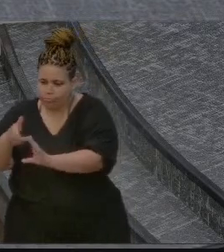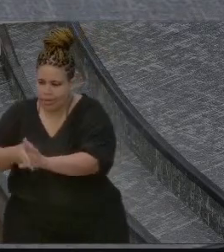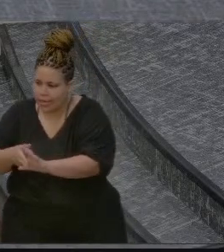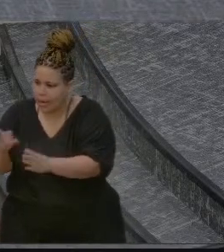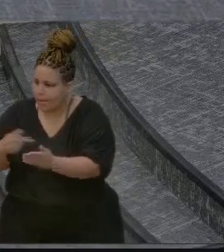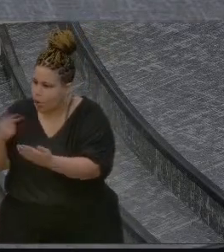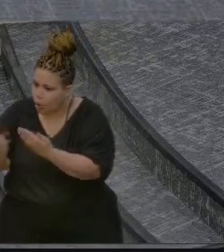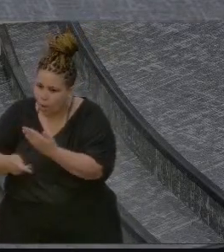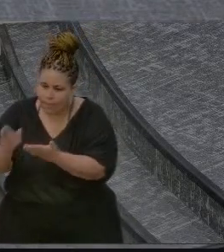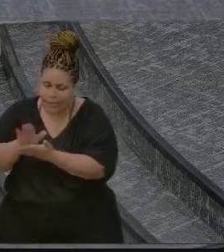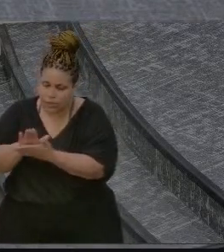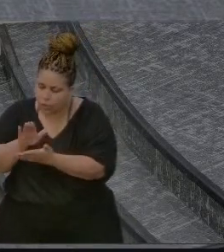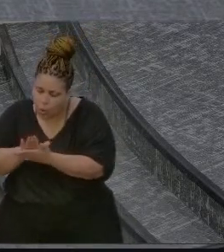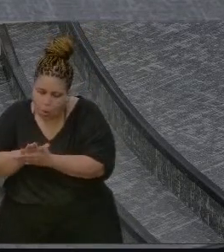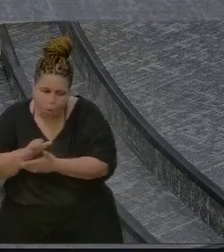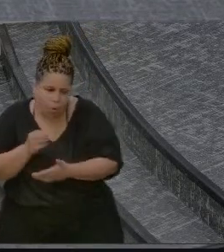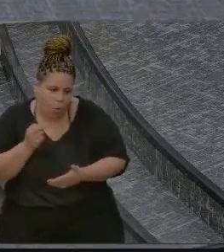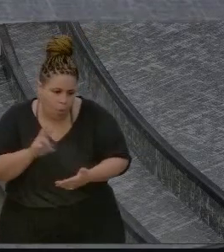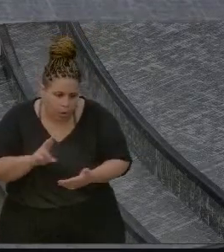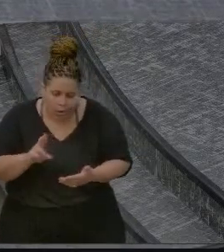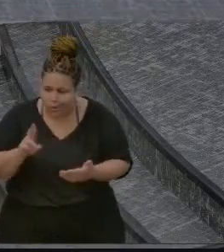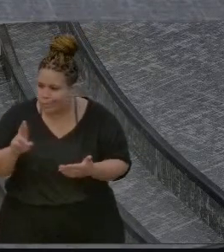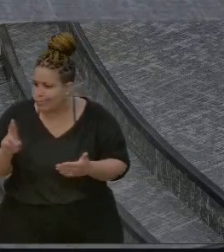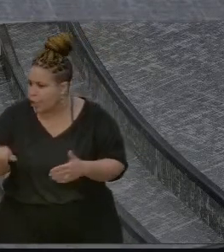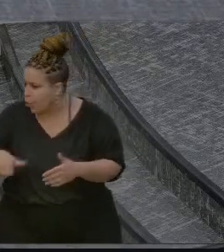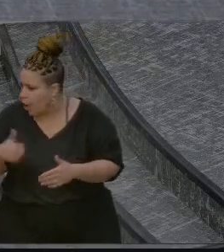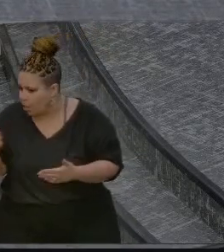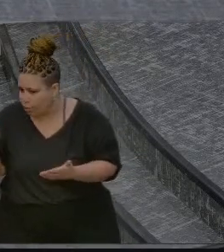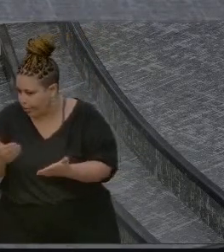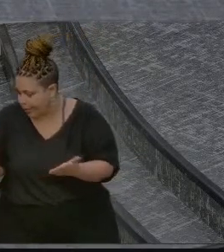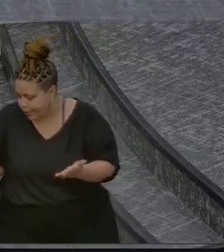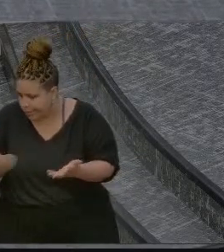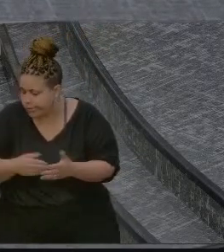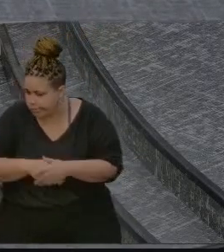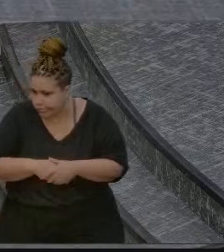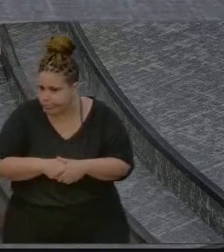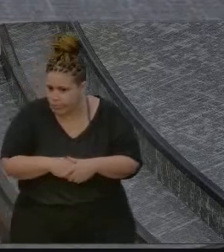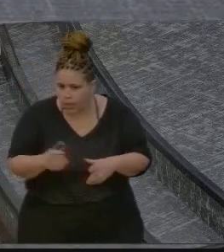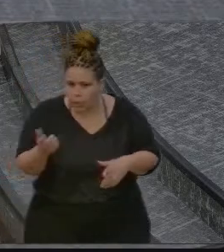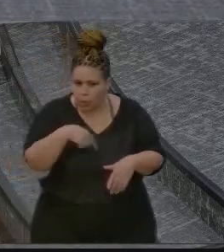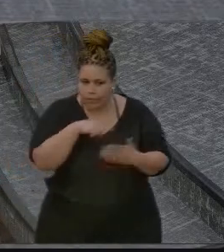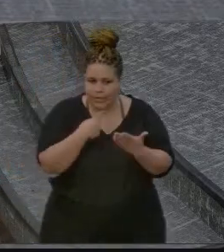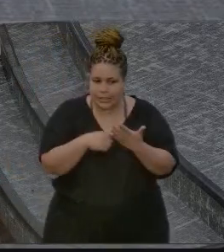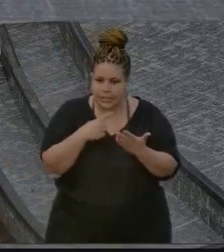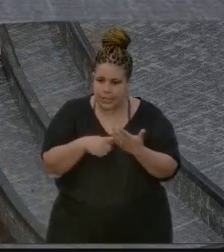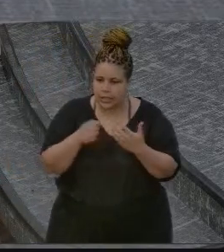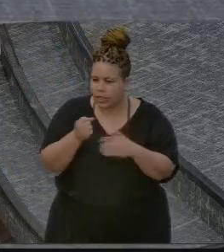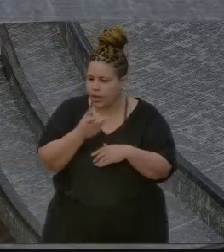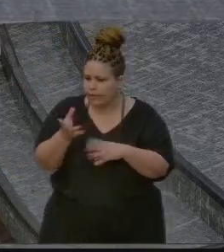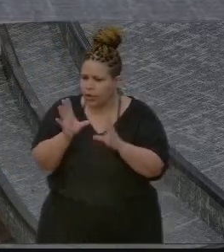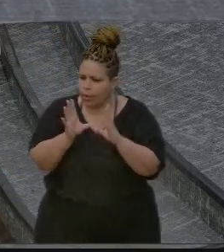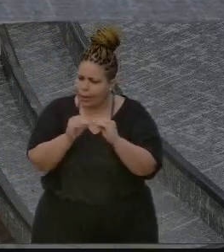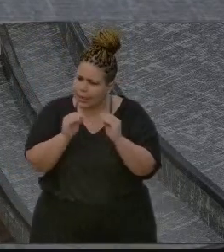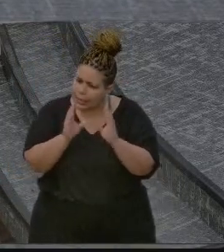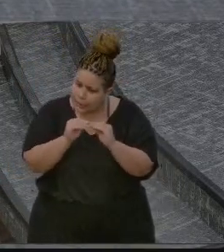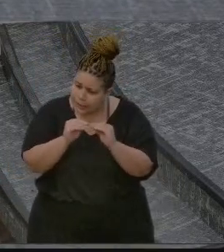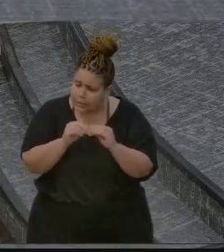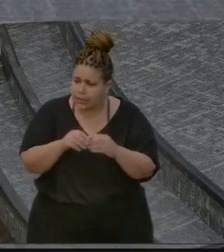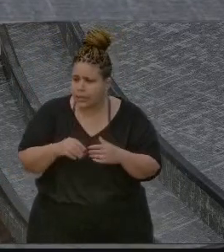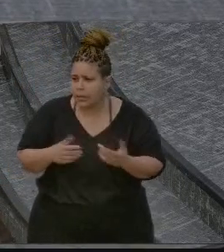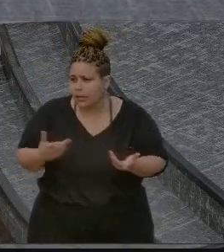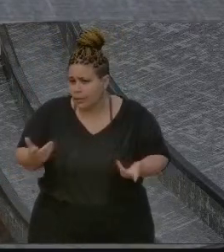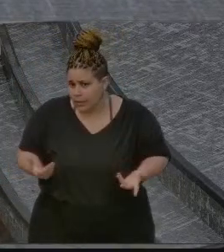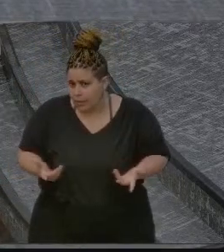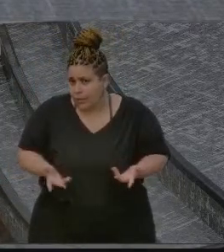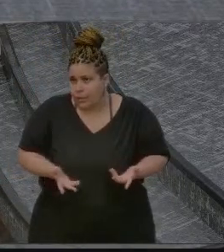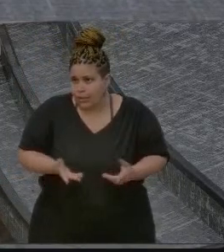school. And we've talked about this in our a couple of our meetings, but I mentioned it a few